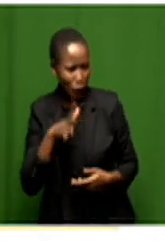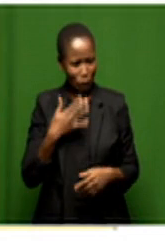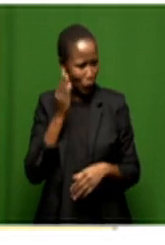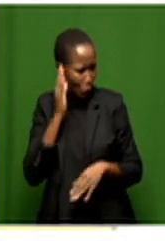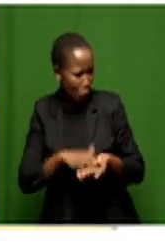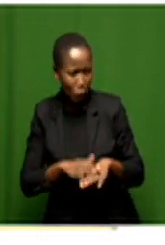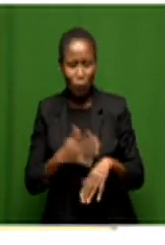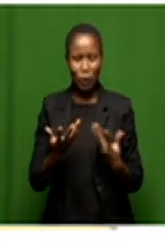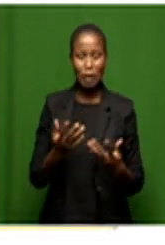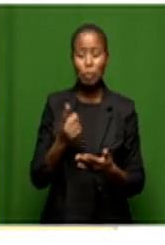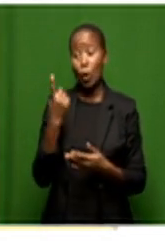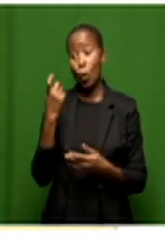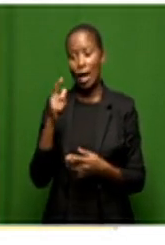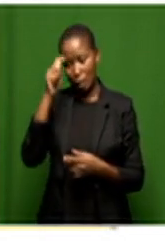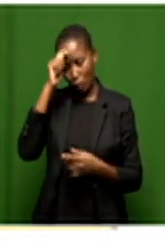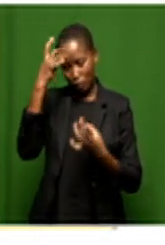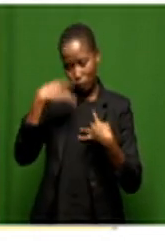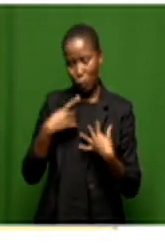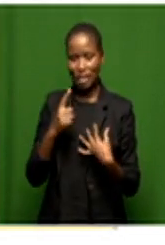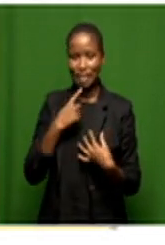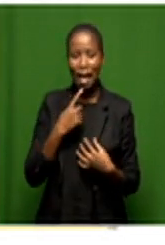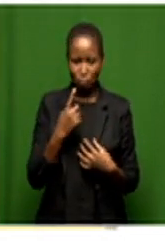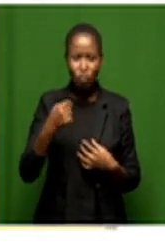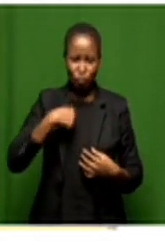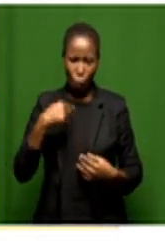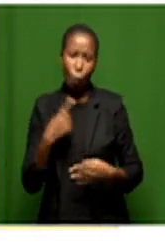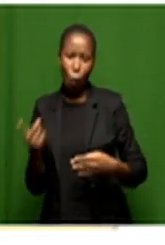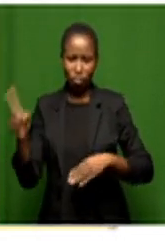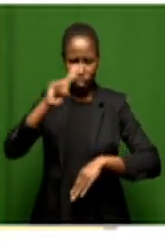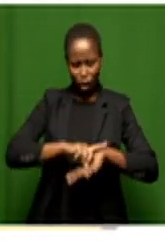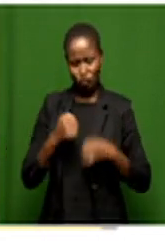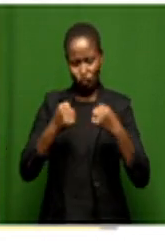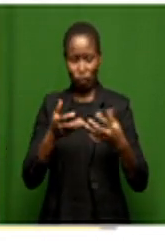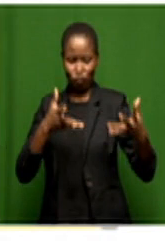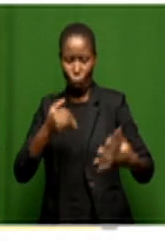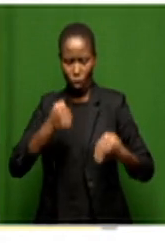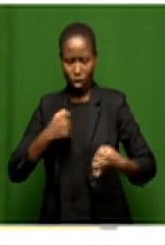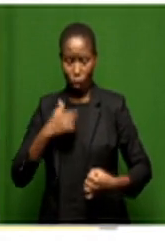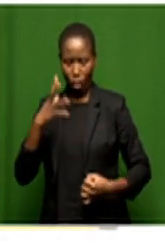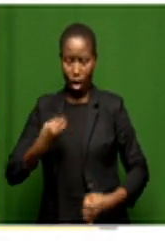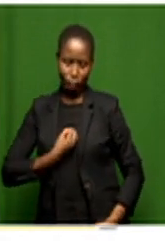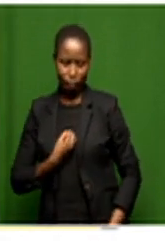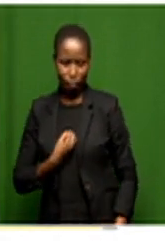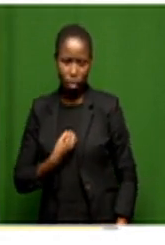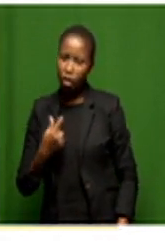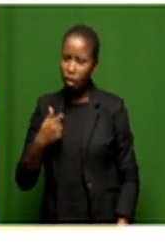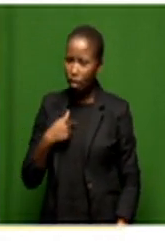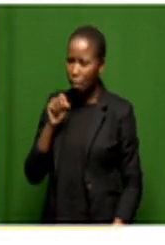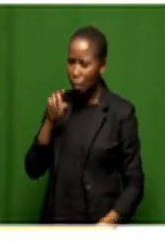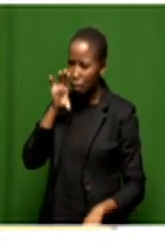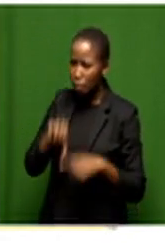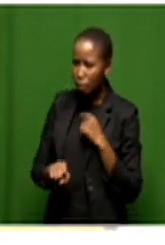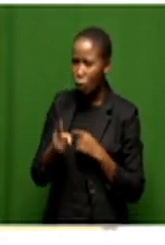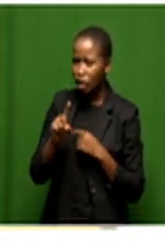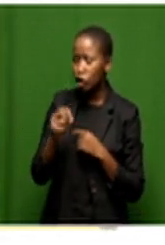saying, one day I will actually drive a car like this. I realized that 20